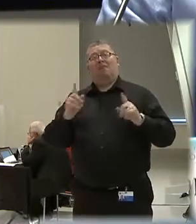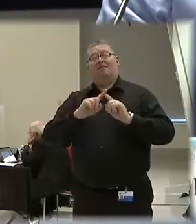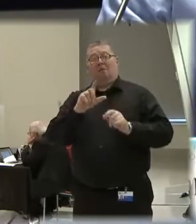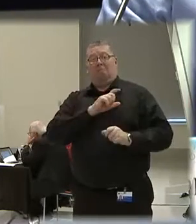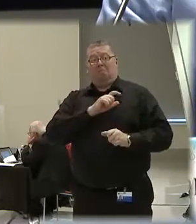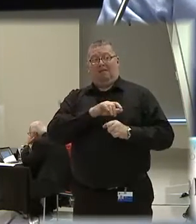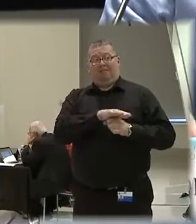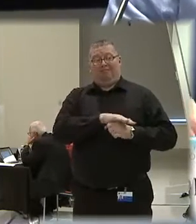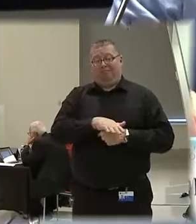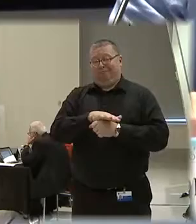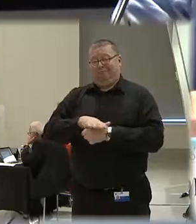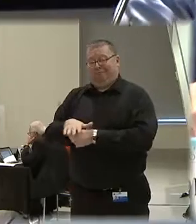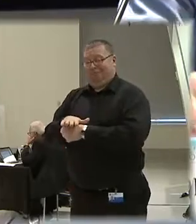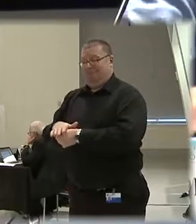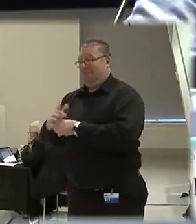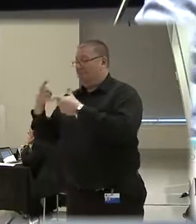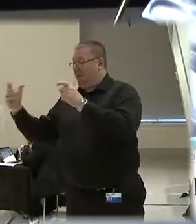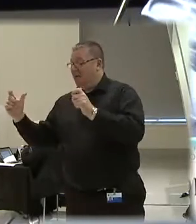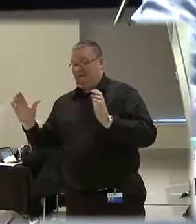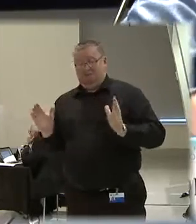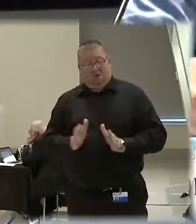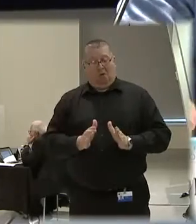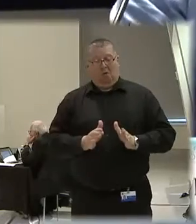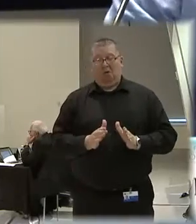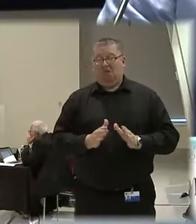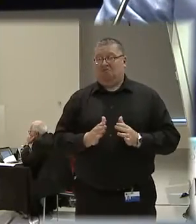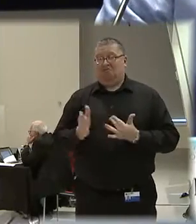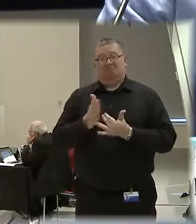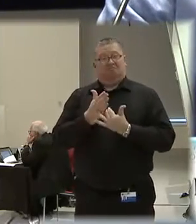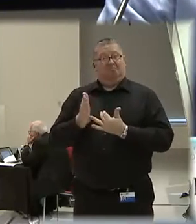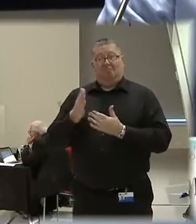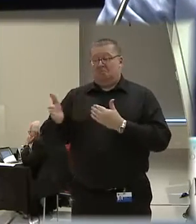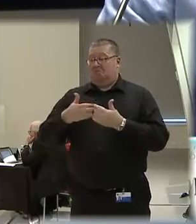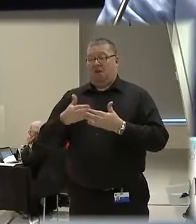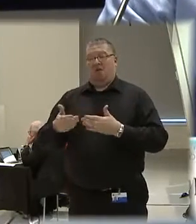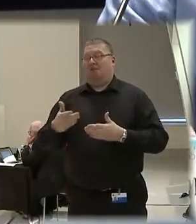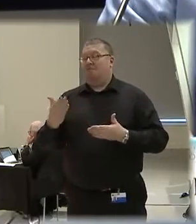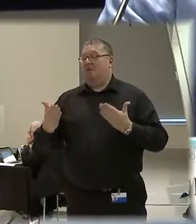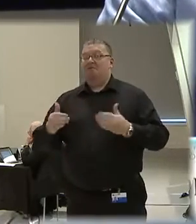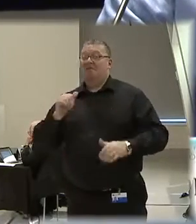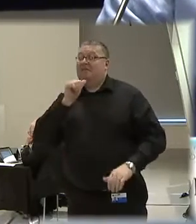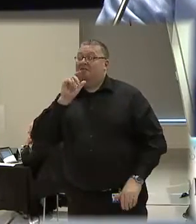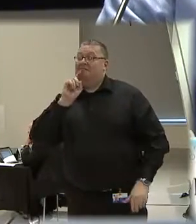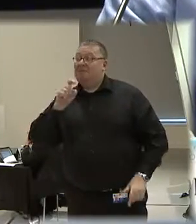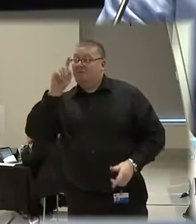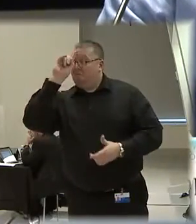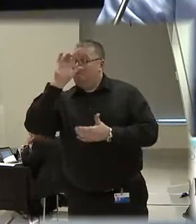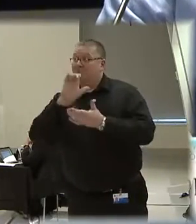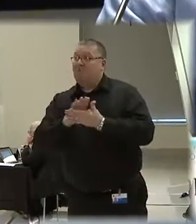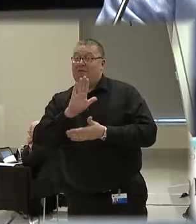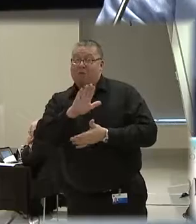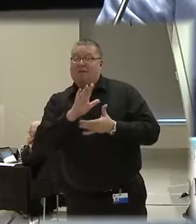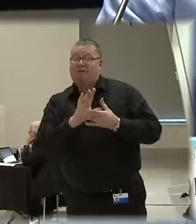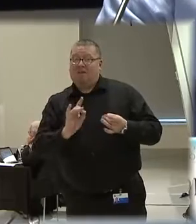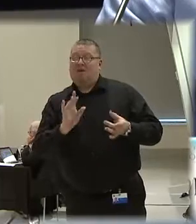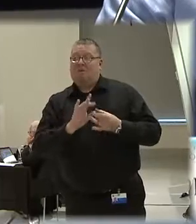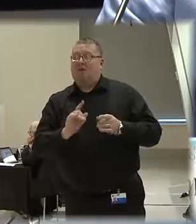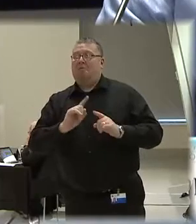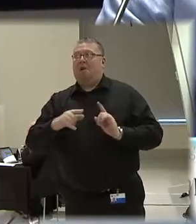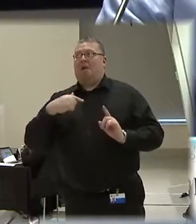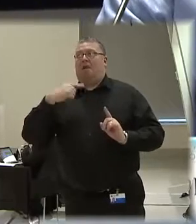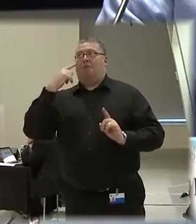jurisdictions across the country, large, small, and in between, that may not necessarily believe that. But I think someone of